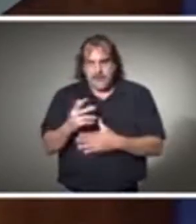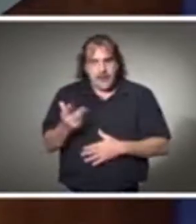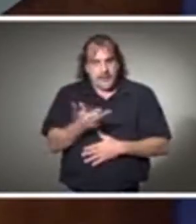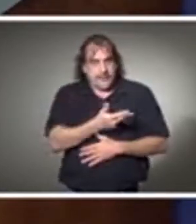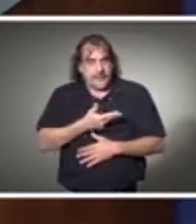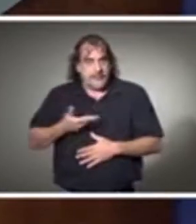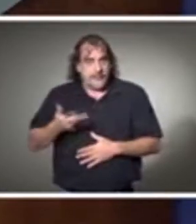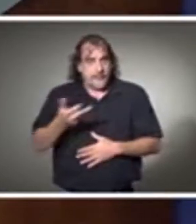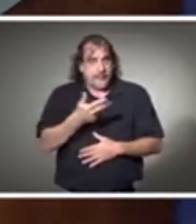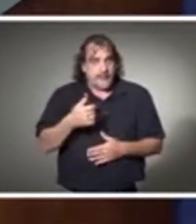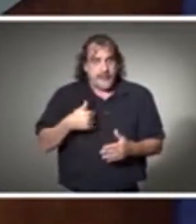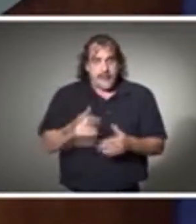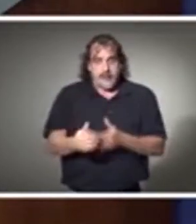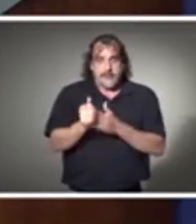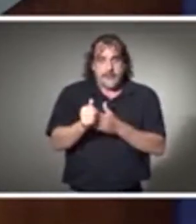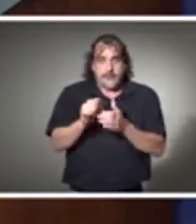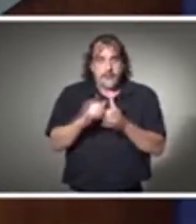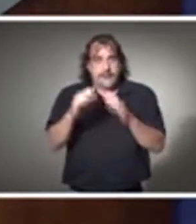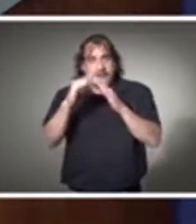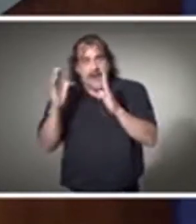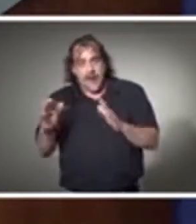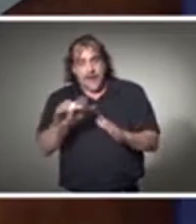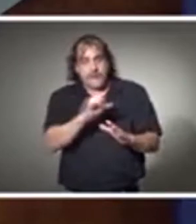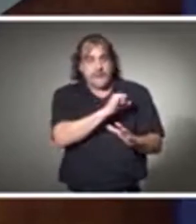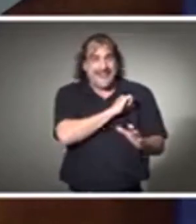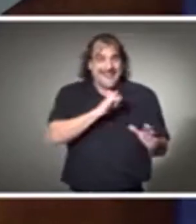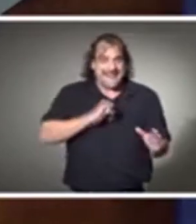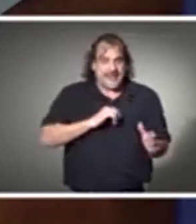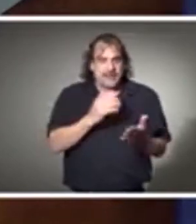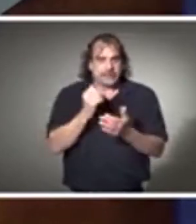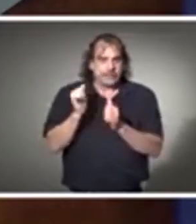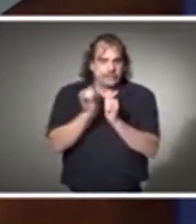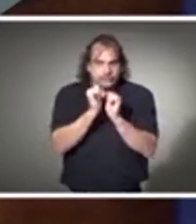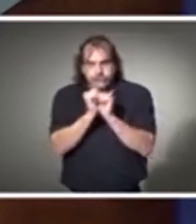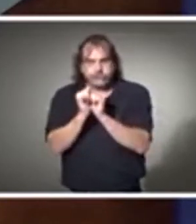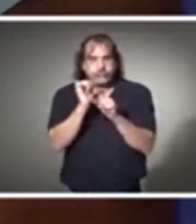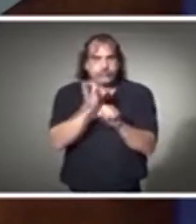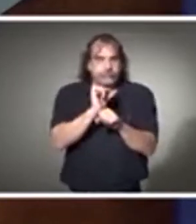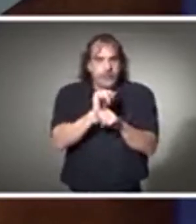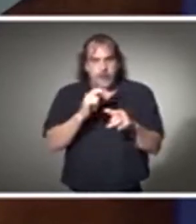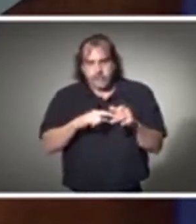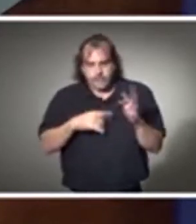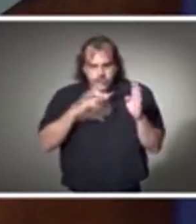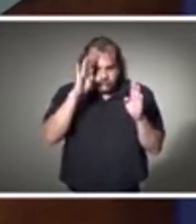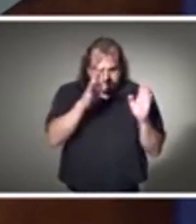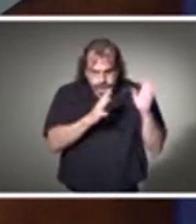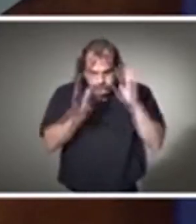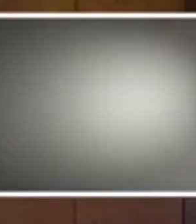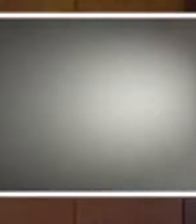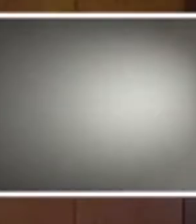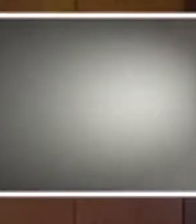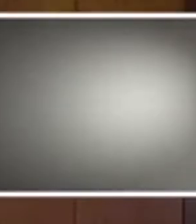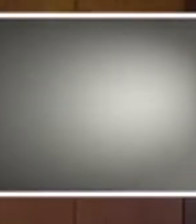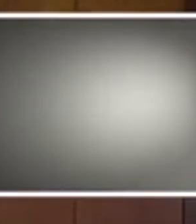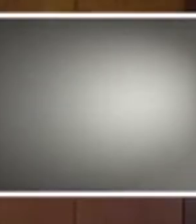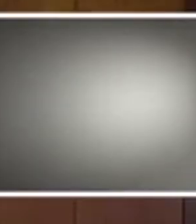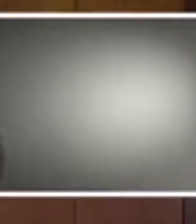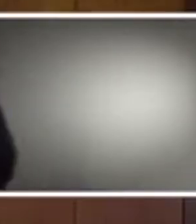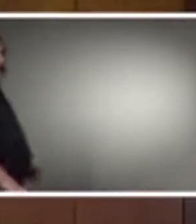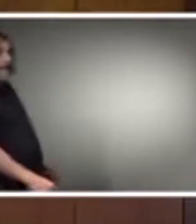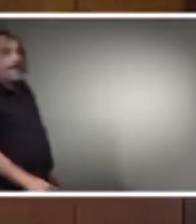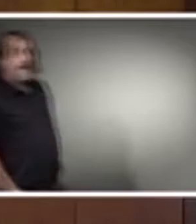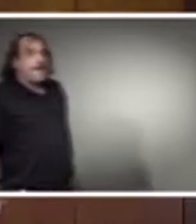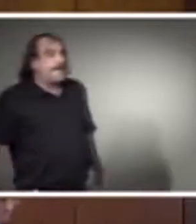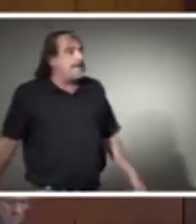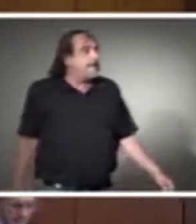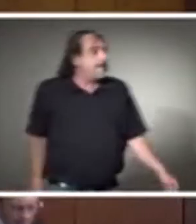and the leaders in the House and the Senate can work together to craft a solution to get the money to the people. At a joint news